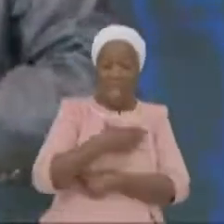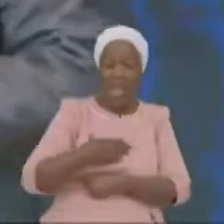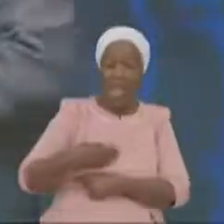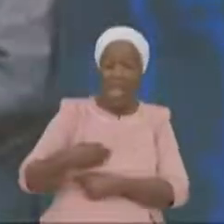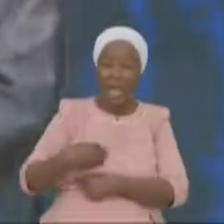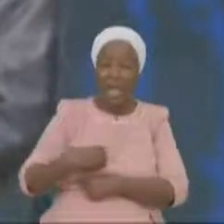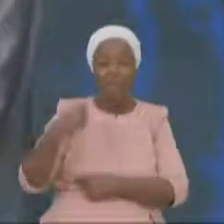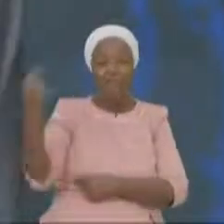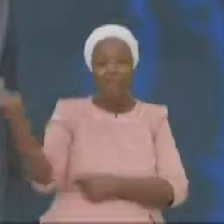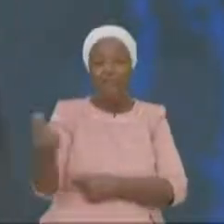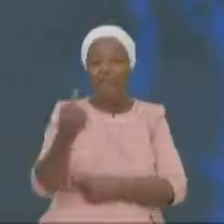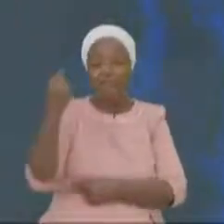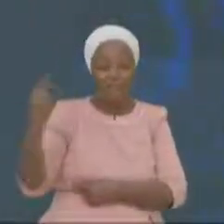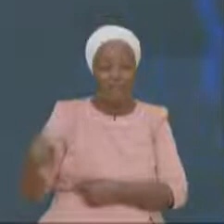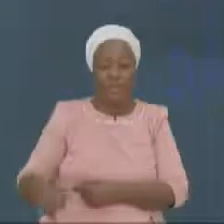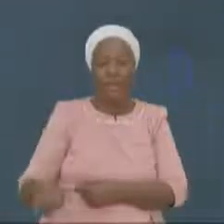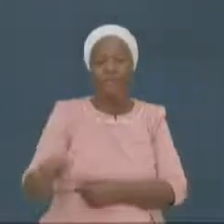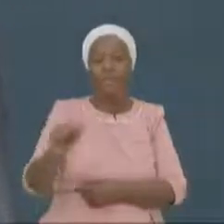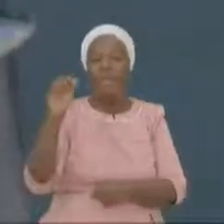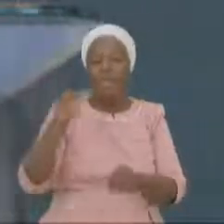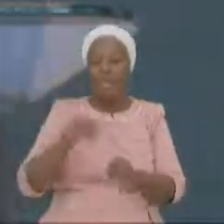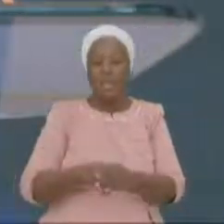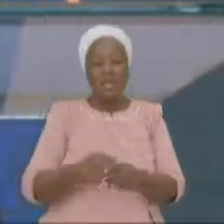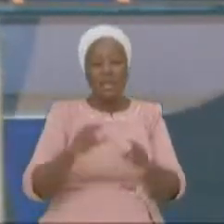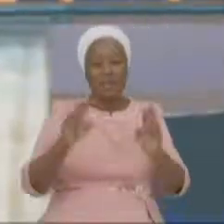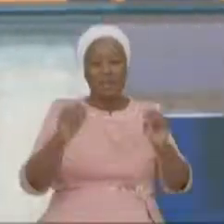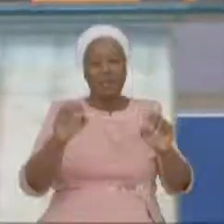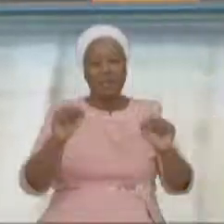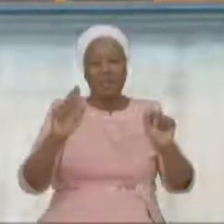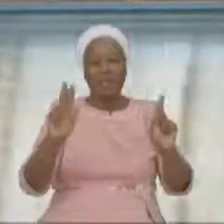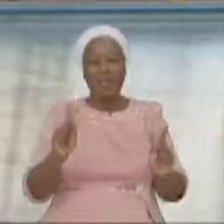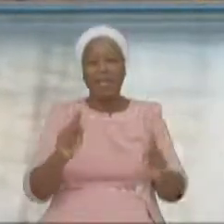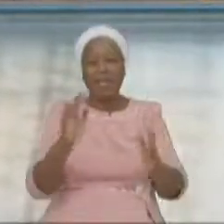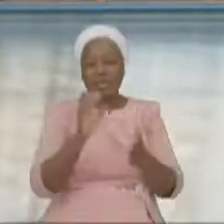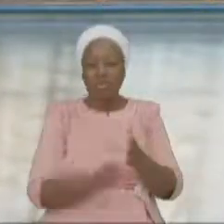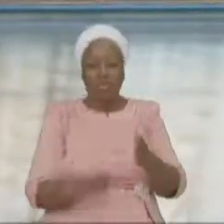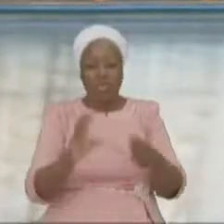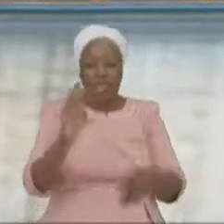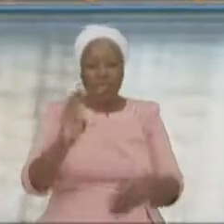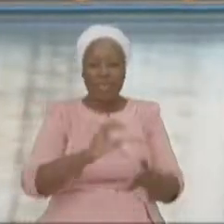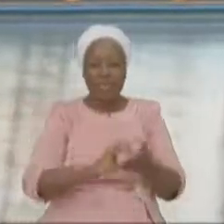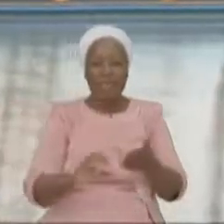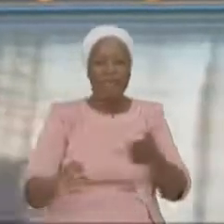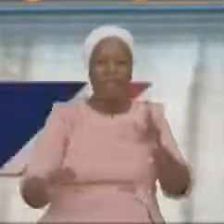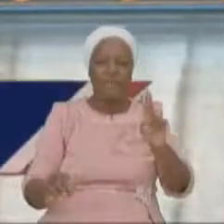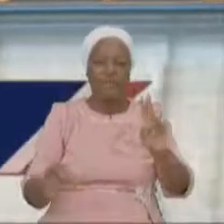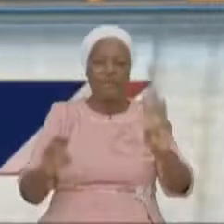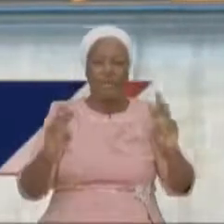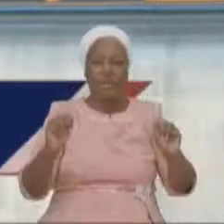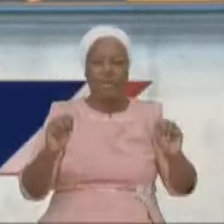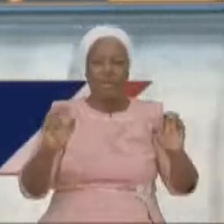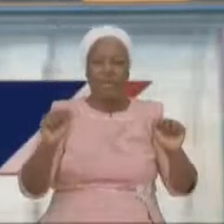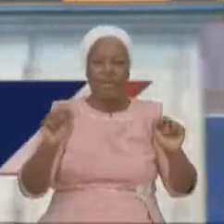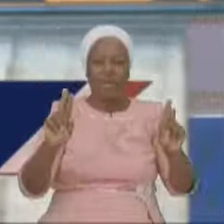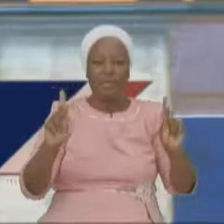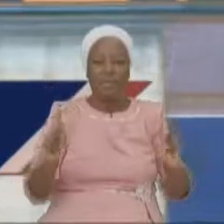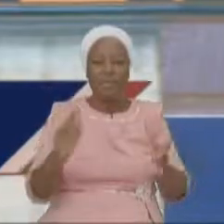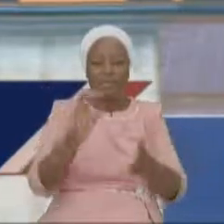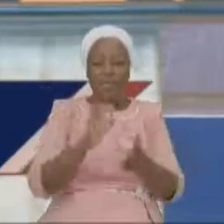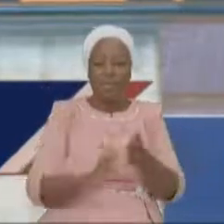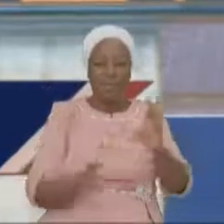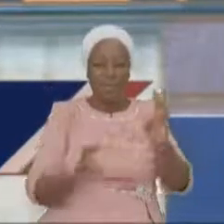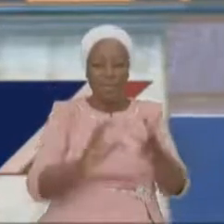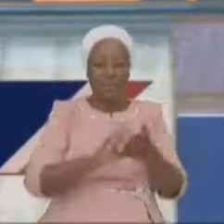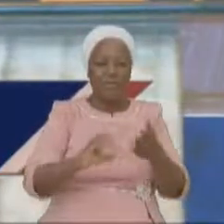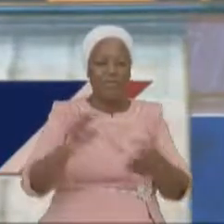and forever. In Mark chapter 6, verse 2. Mark chapter 6, verse 2.